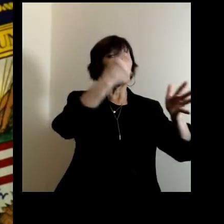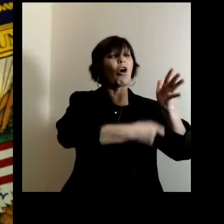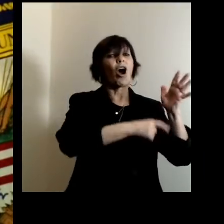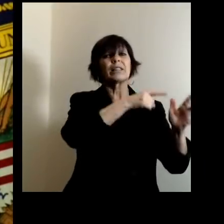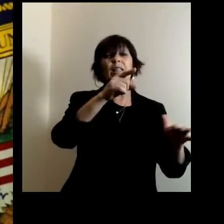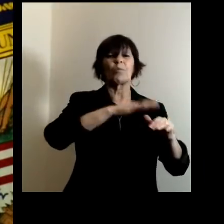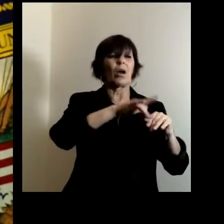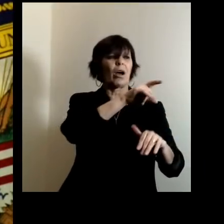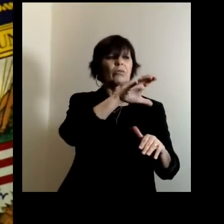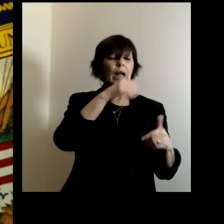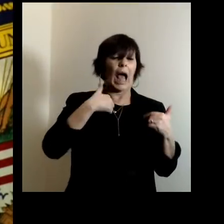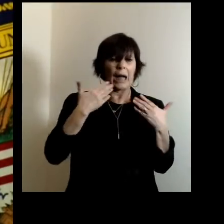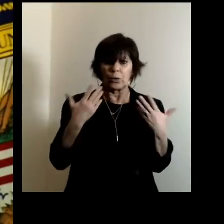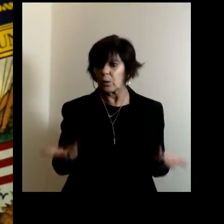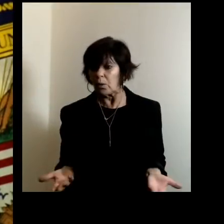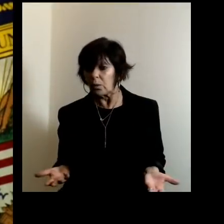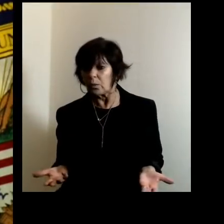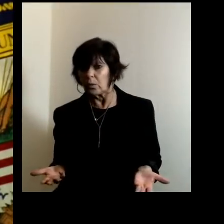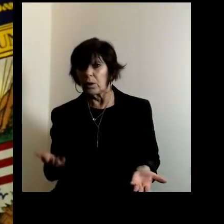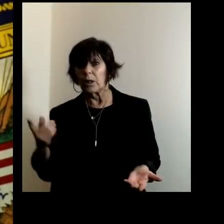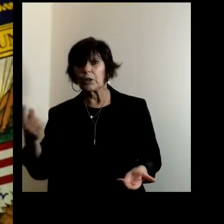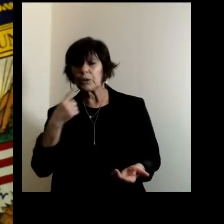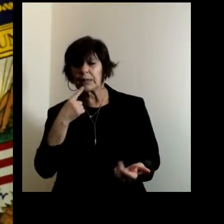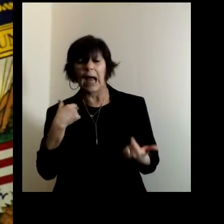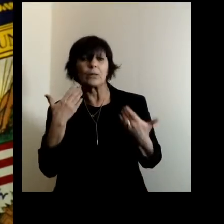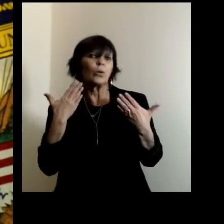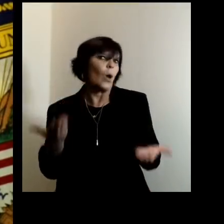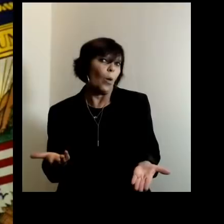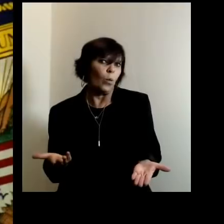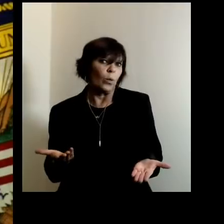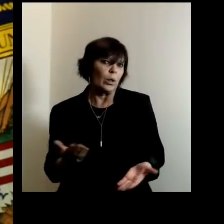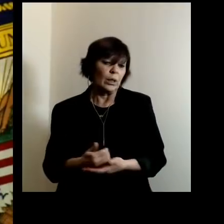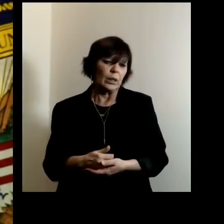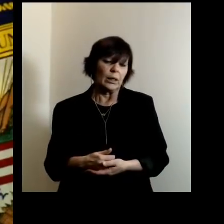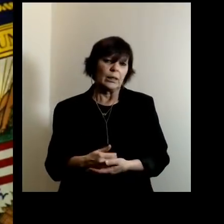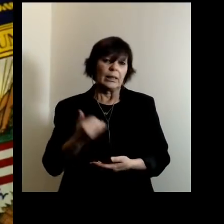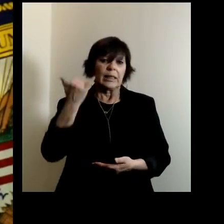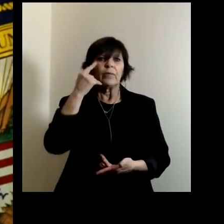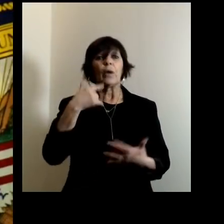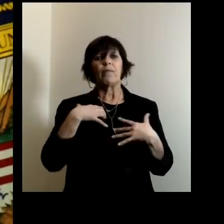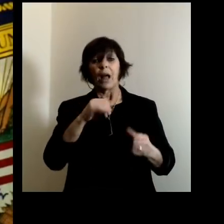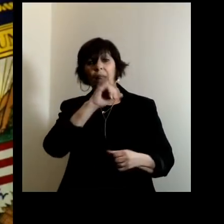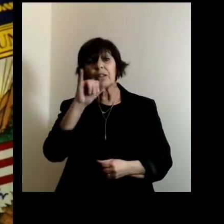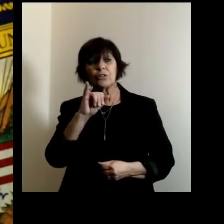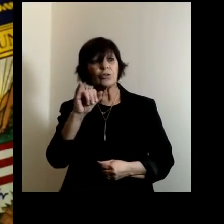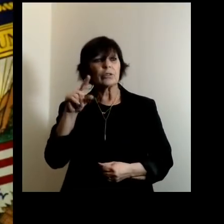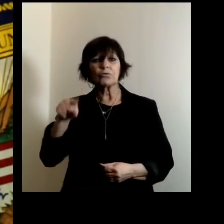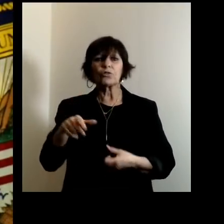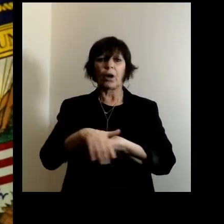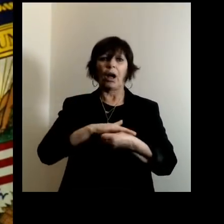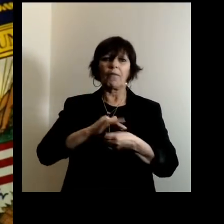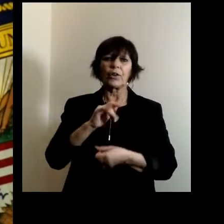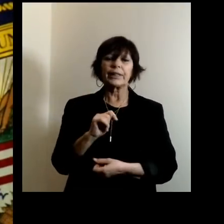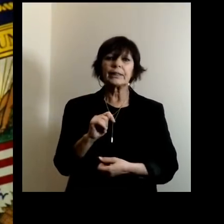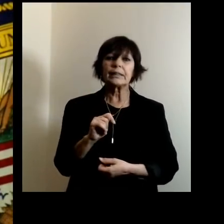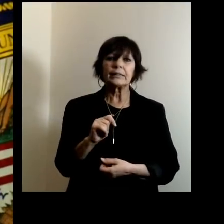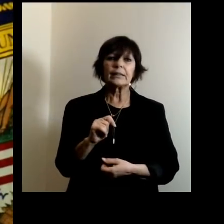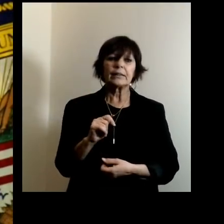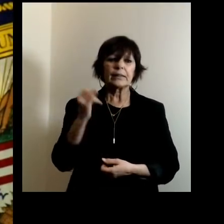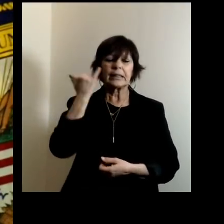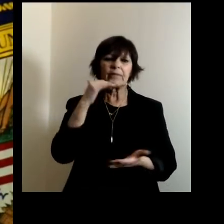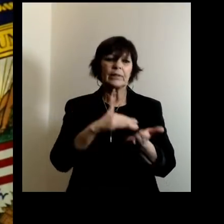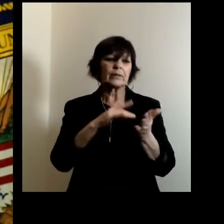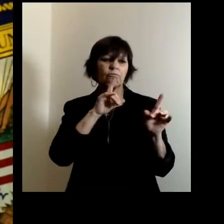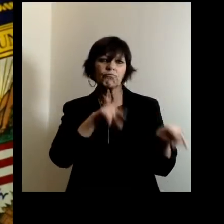get a COVID. Well, I don't know that. You're saying that, but I don't know that to be true. If you have health insurance, almost all health insurance will cover it if it was prescribed by a